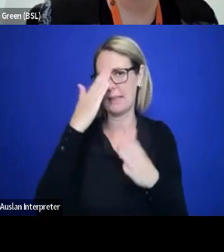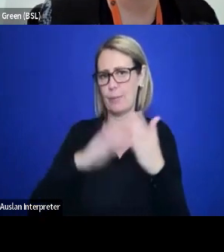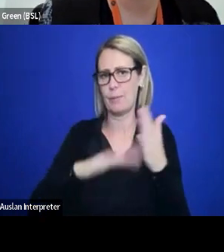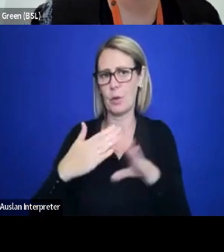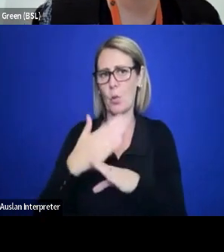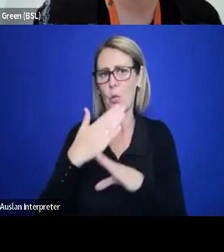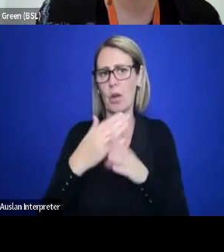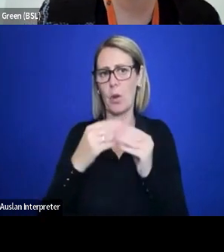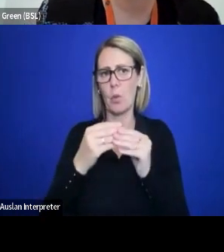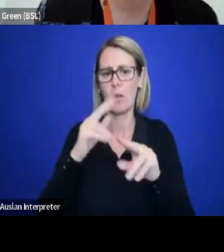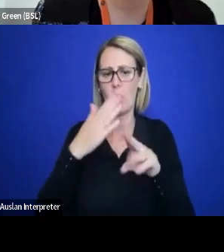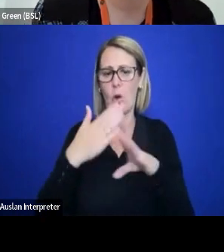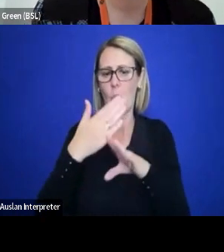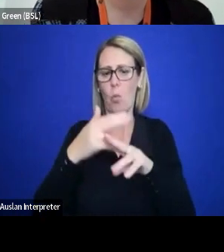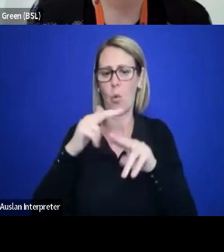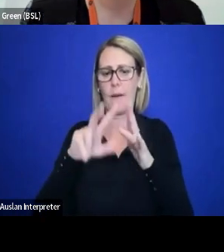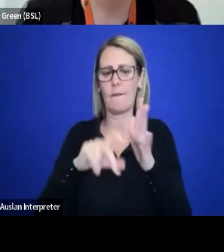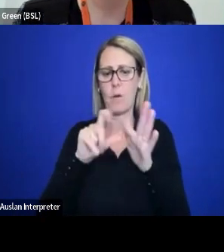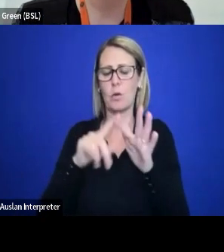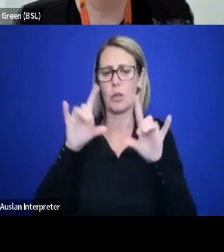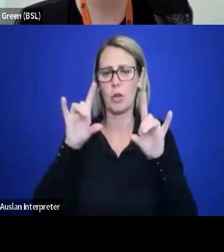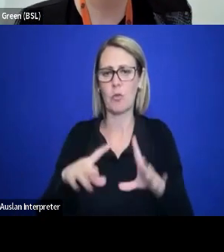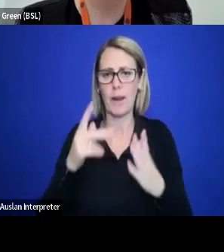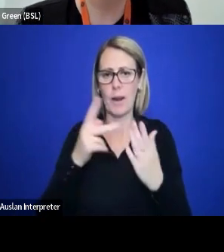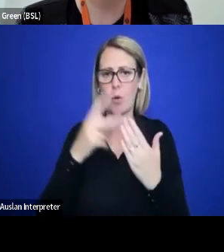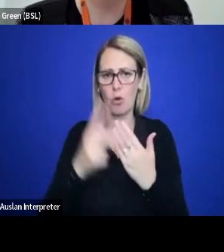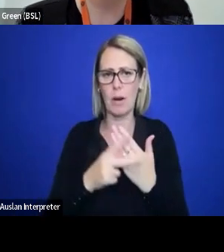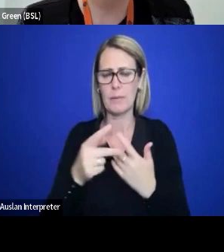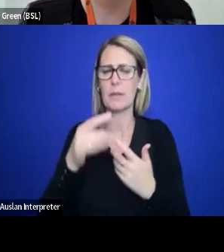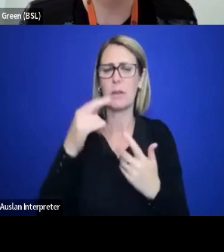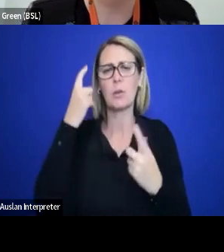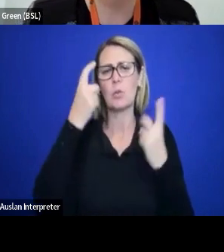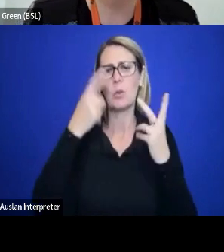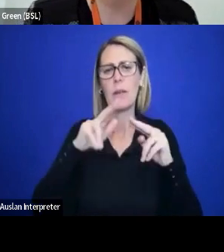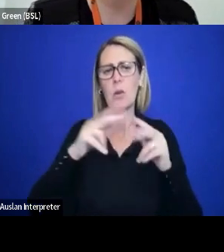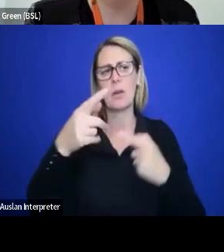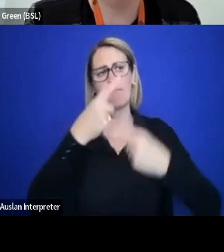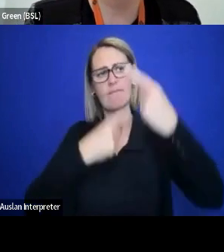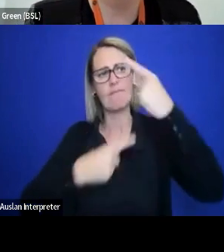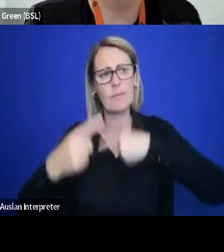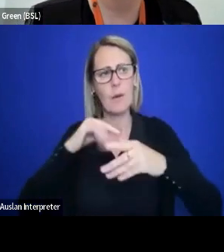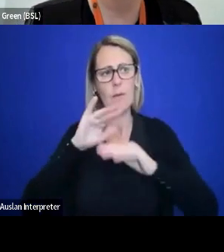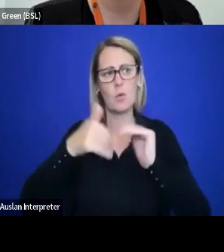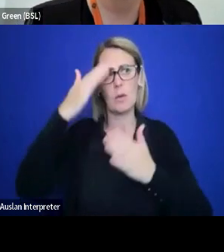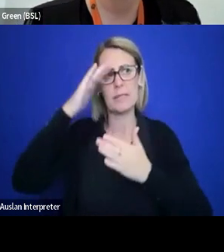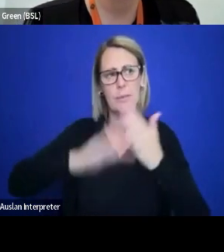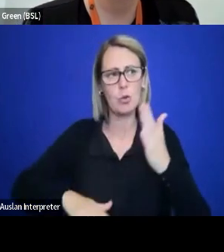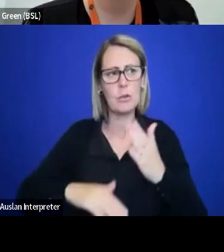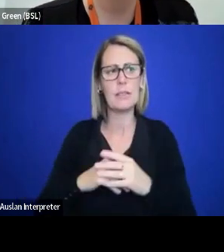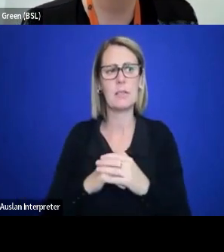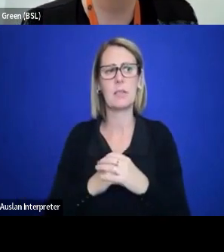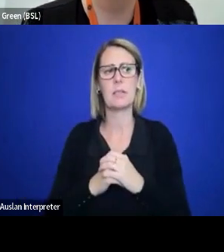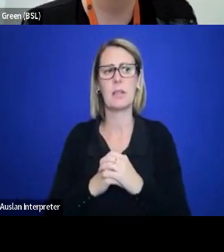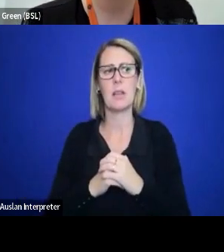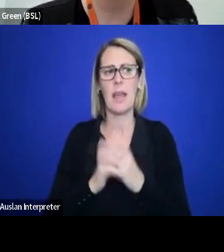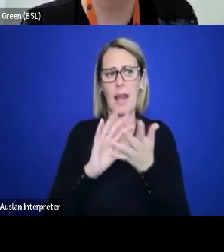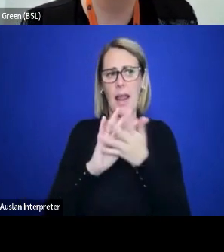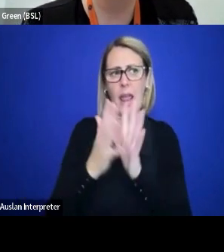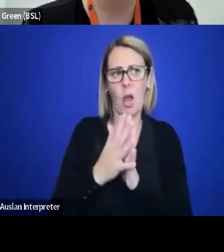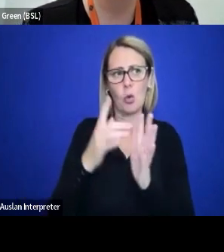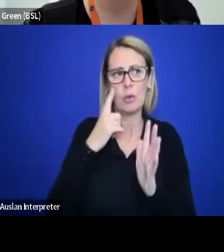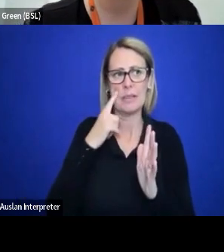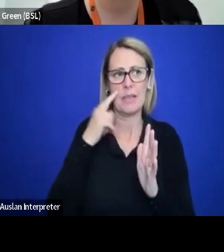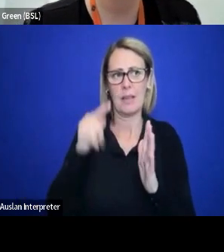Workforce Australia programs. So I'm just wondering if you could tell us about what your experience has been like and how you see that